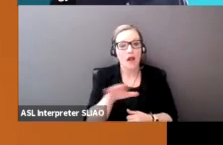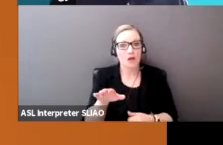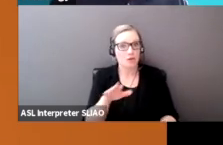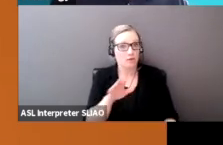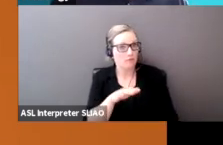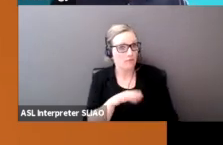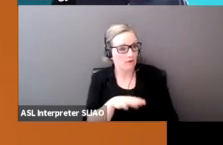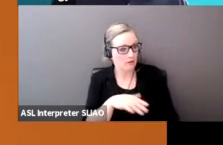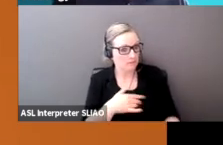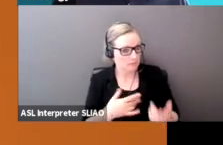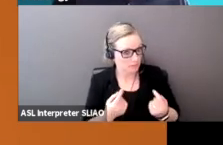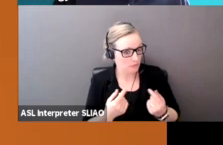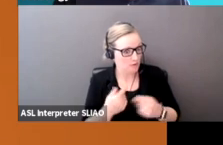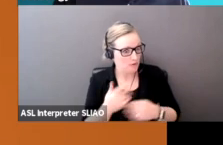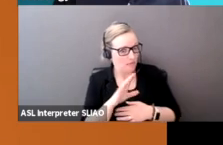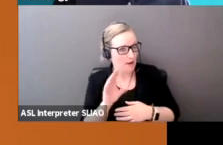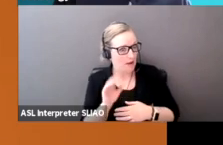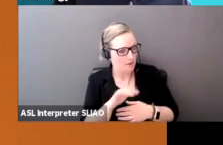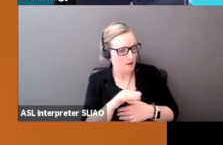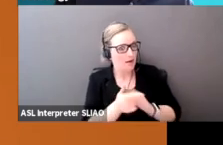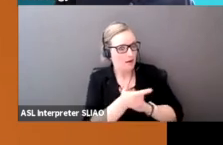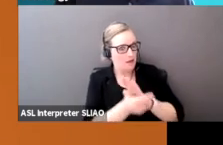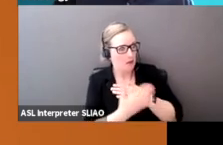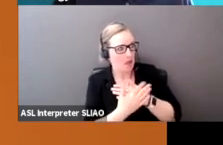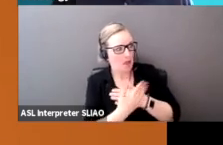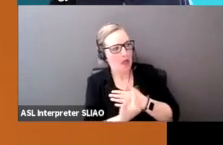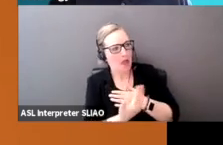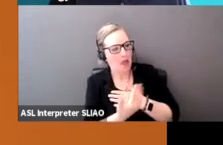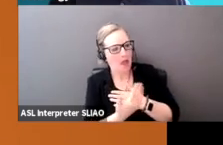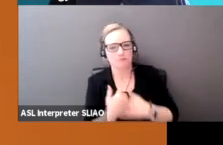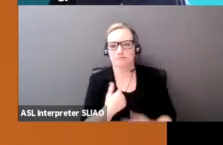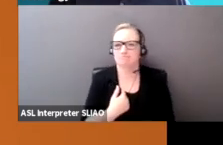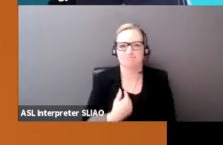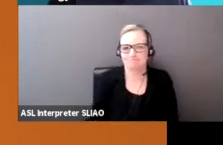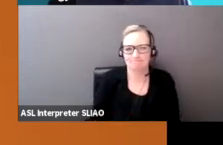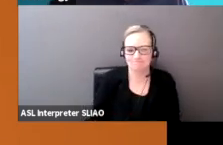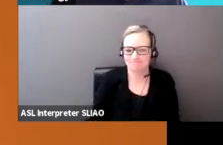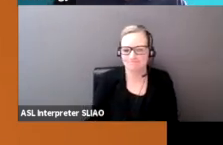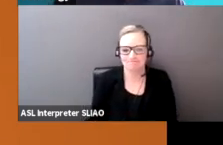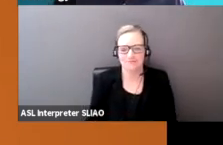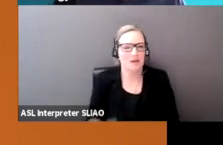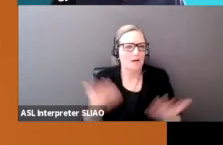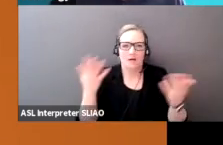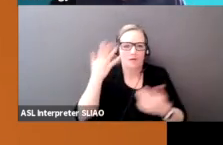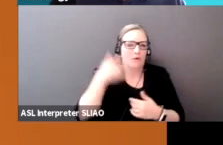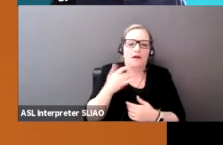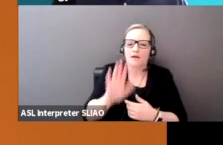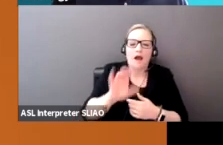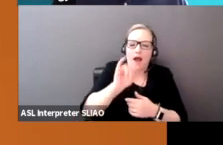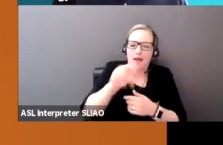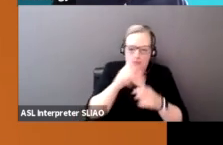advice for your specific situation, because usually it requires a bit of a delve to figure out what the best IP strategy